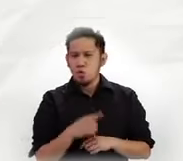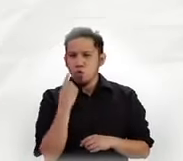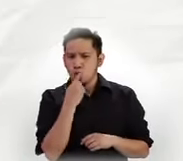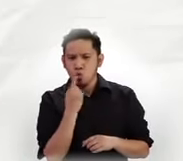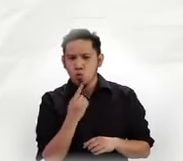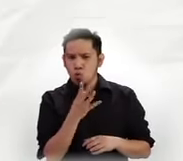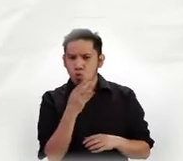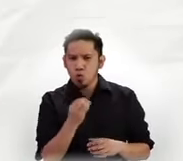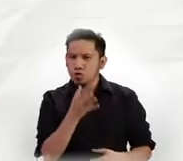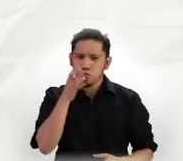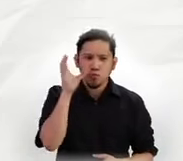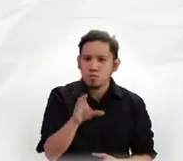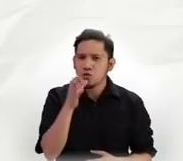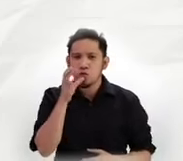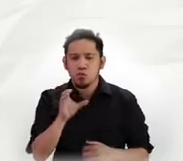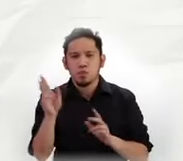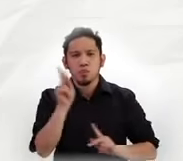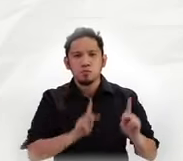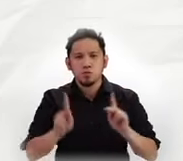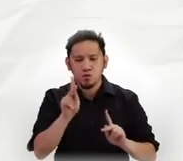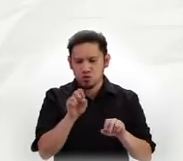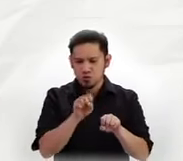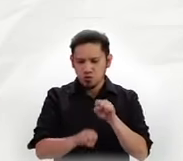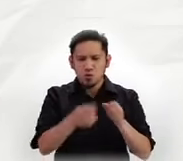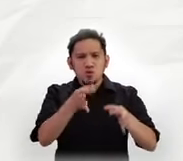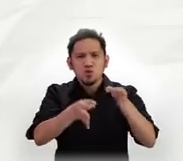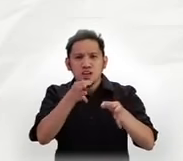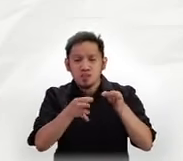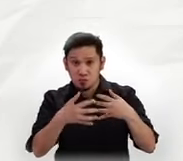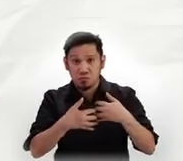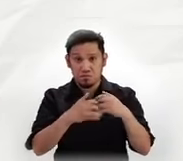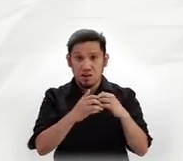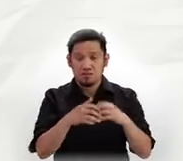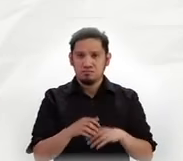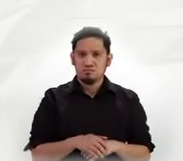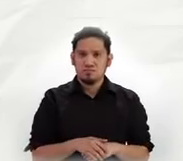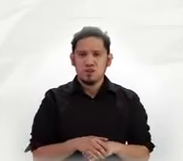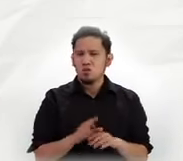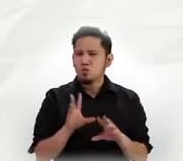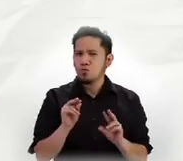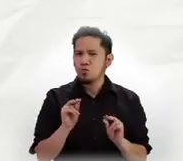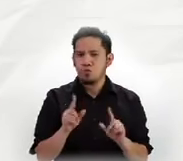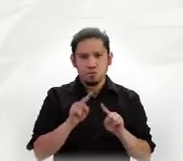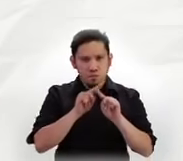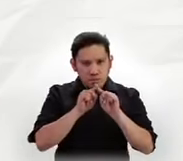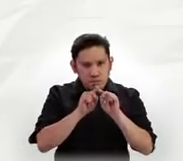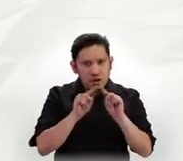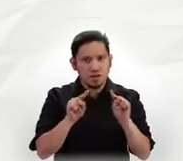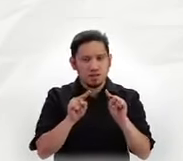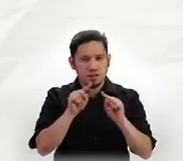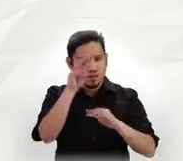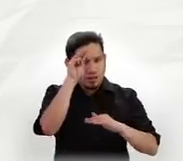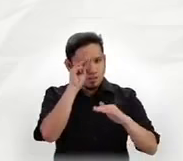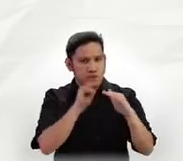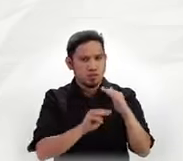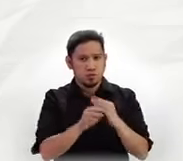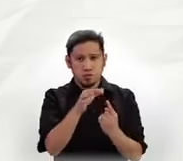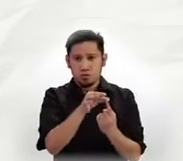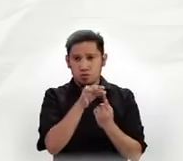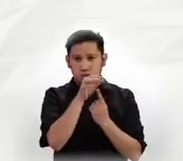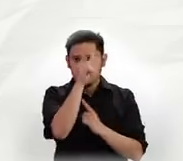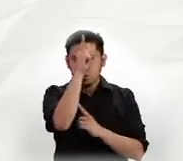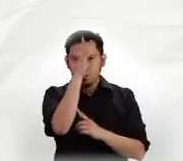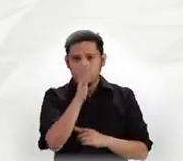who wants to impose on other people so that justice may be restored. But this mysterious